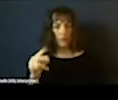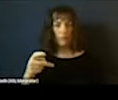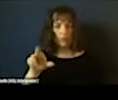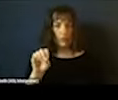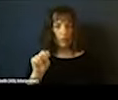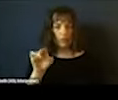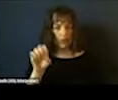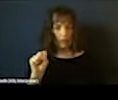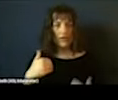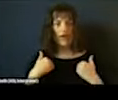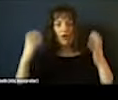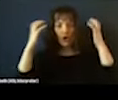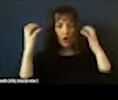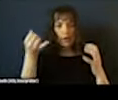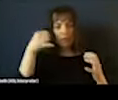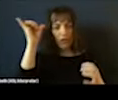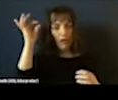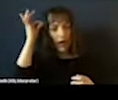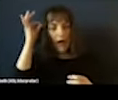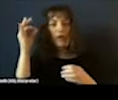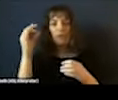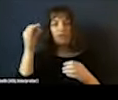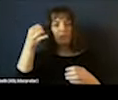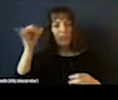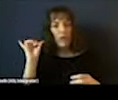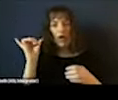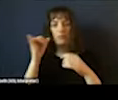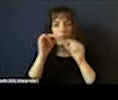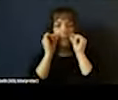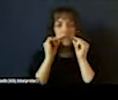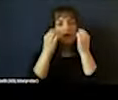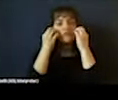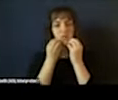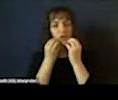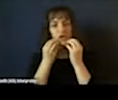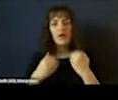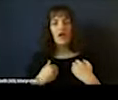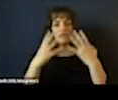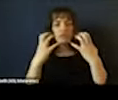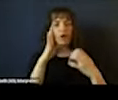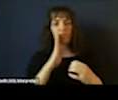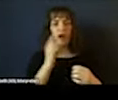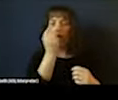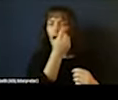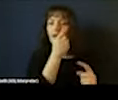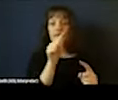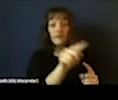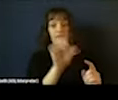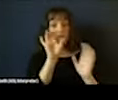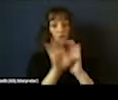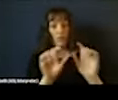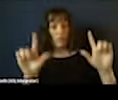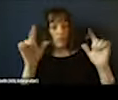blonde hair, a blonde mustache, and a blonde beard. I have dark brown eyes. And in this particular photo that I have up on the